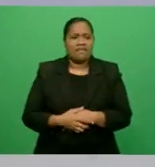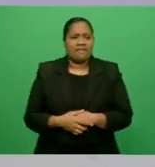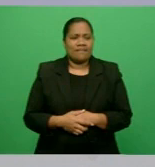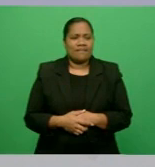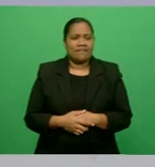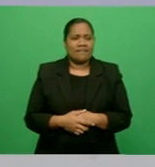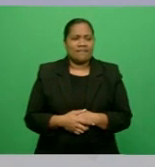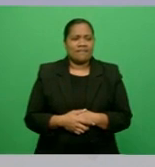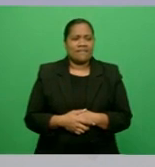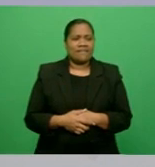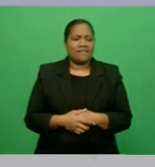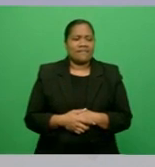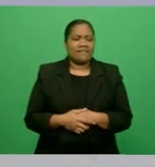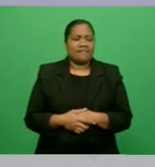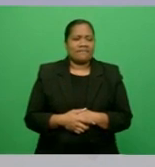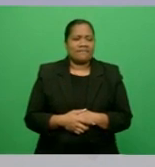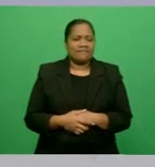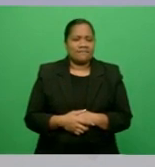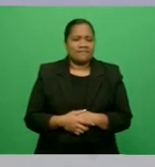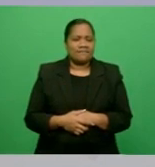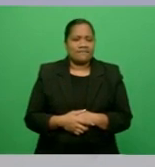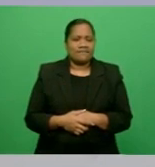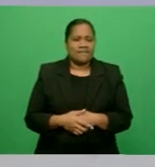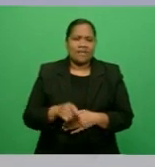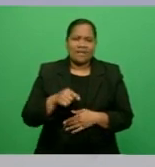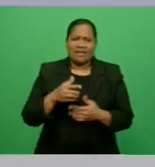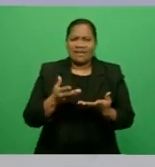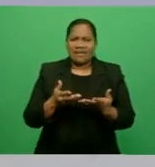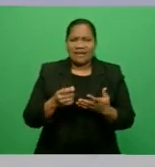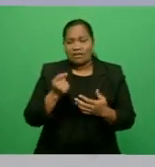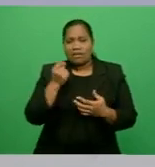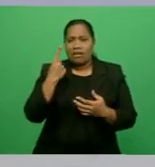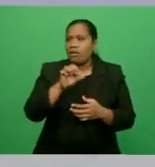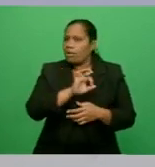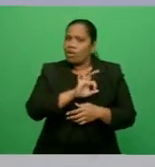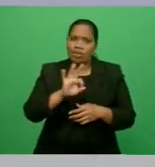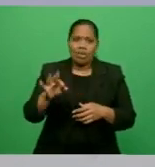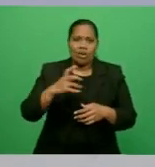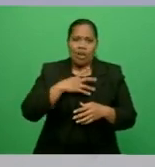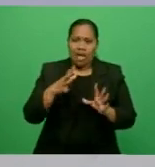that. You are no longer, attached, to other,